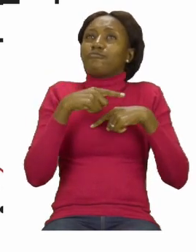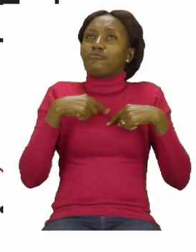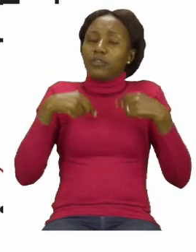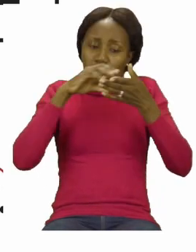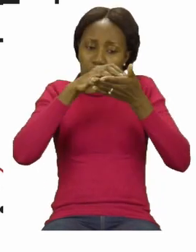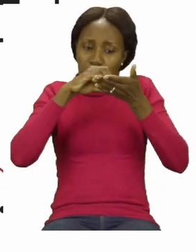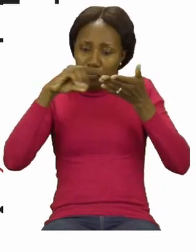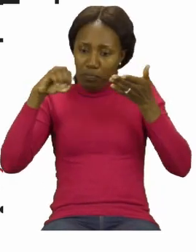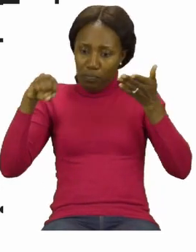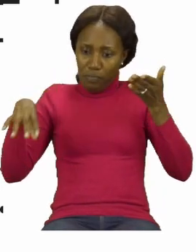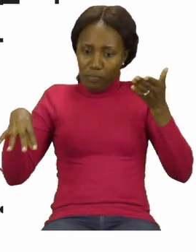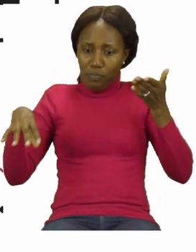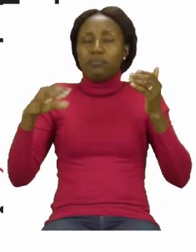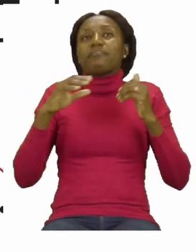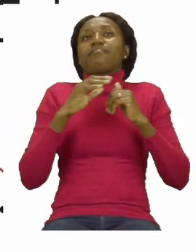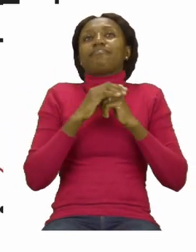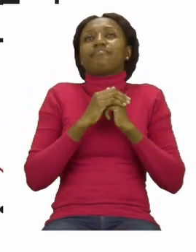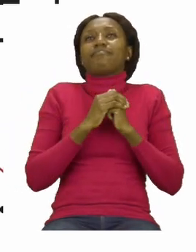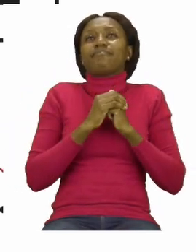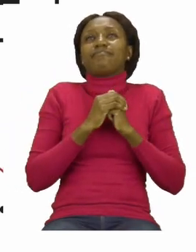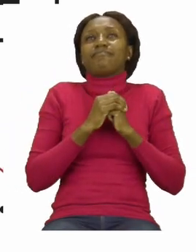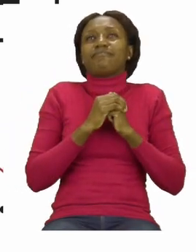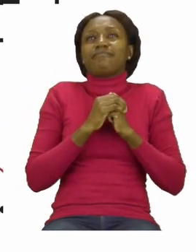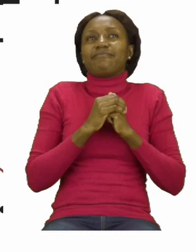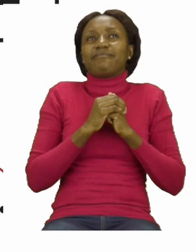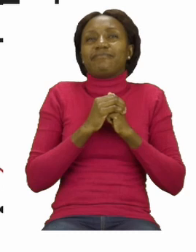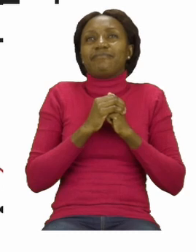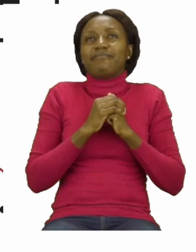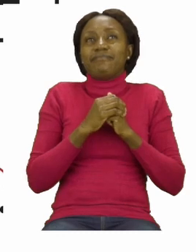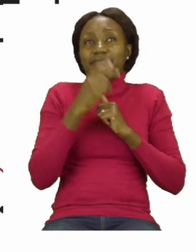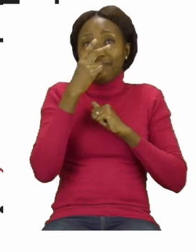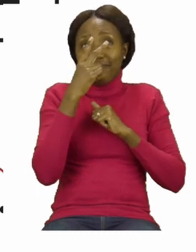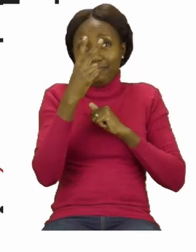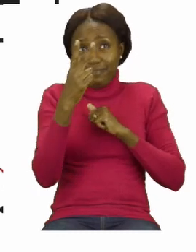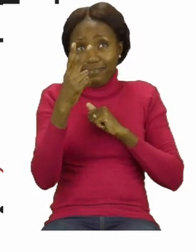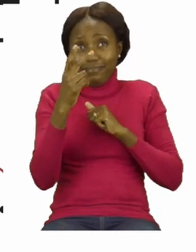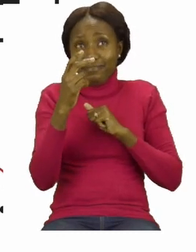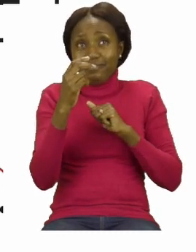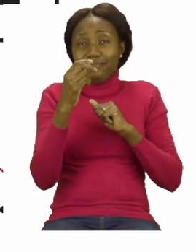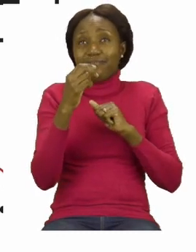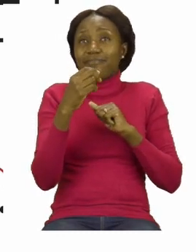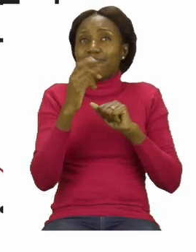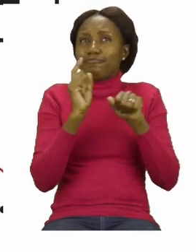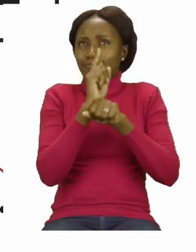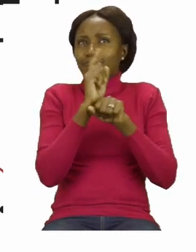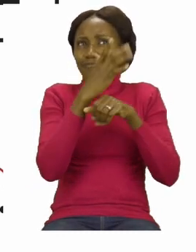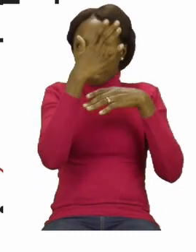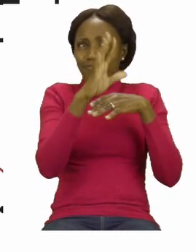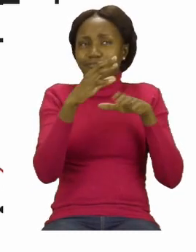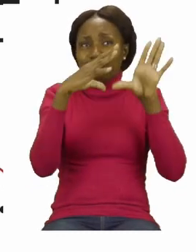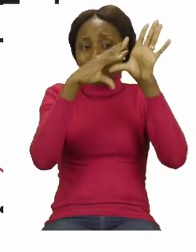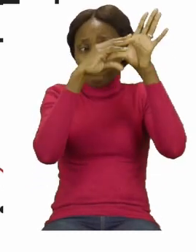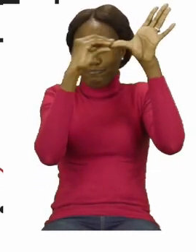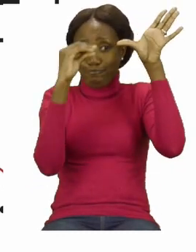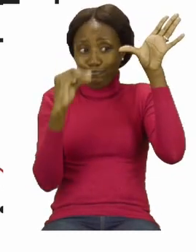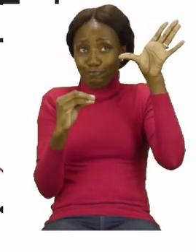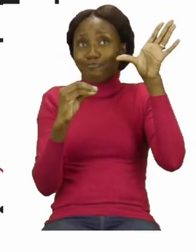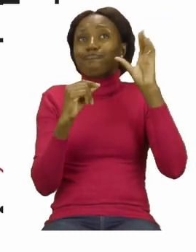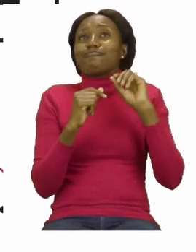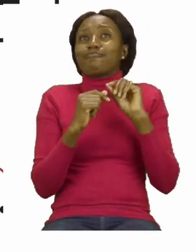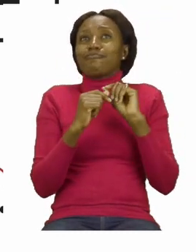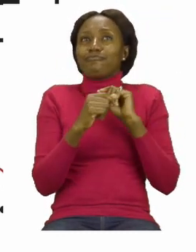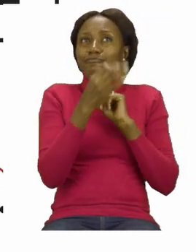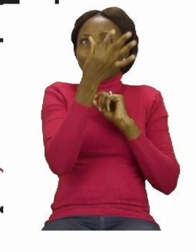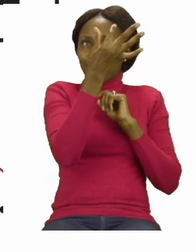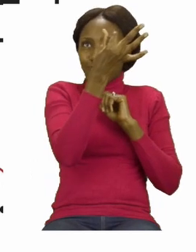counting going backwards. Now, as you can see, the first one has already been done for you. It says